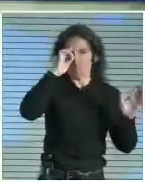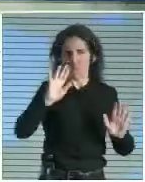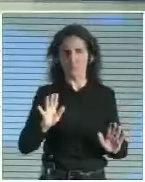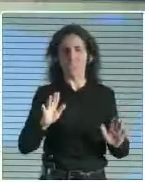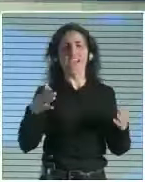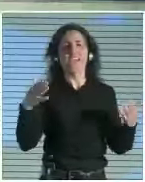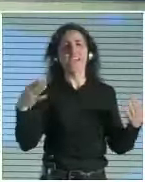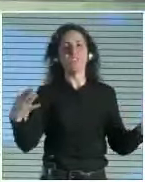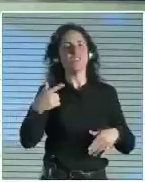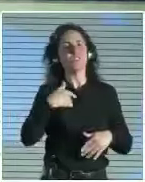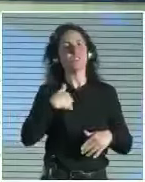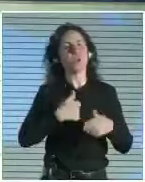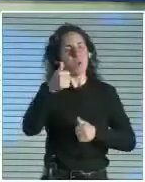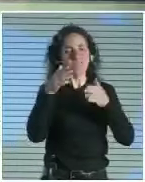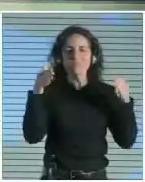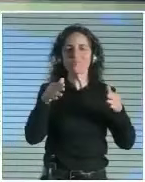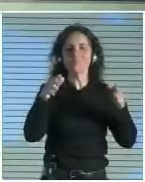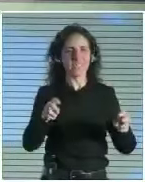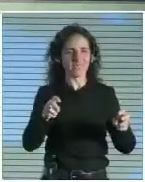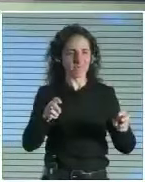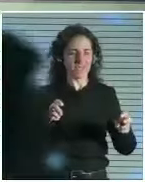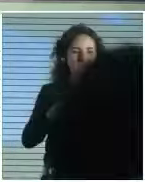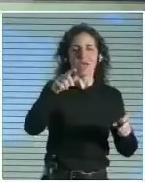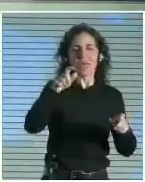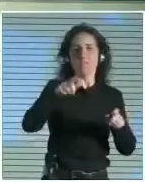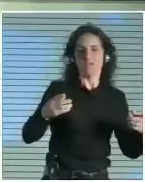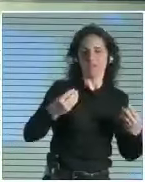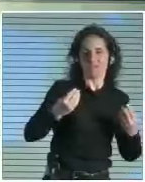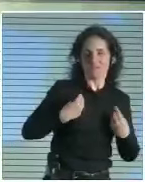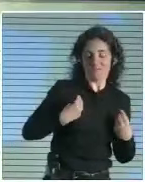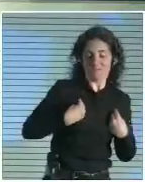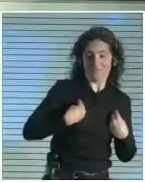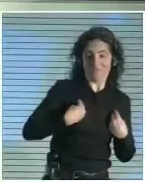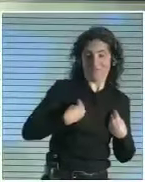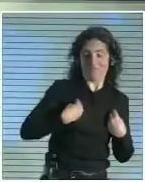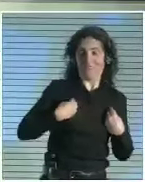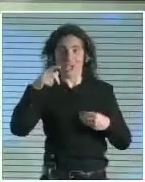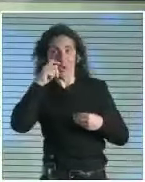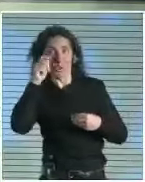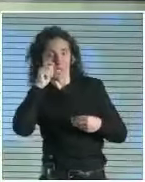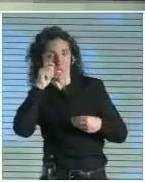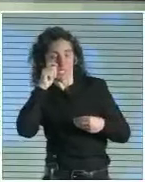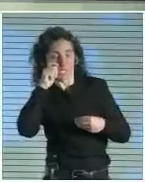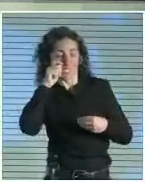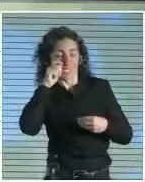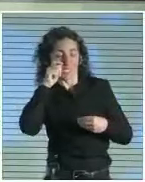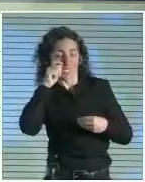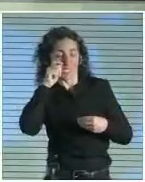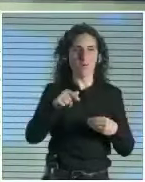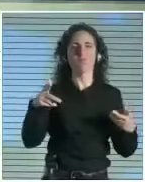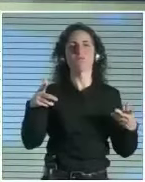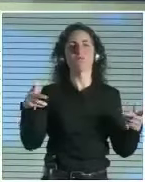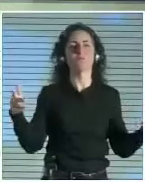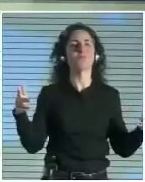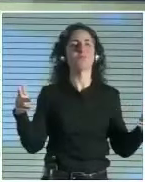the visitor a client group. It was just not something that we talked about. It was only when I came to